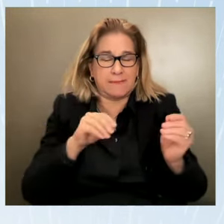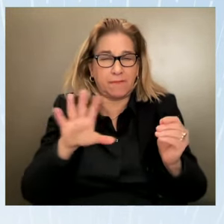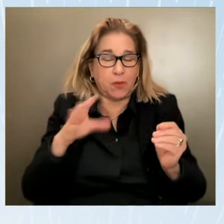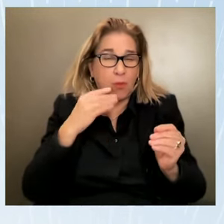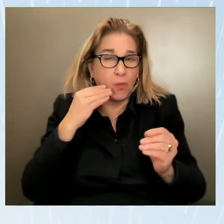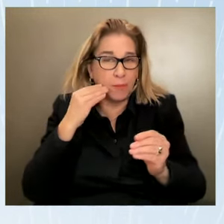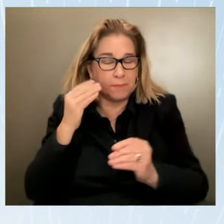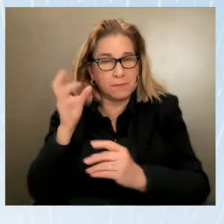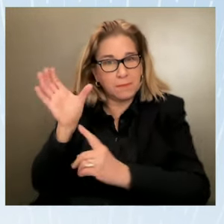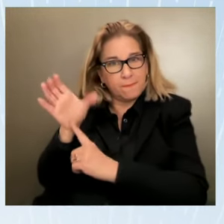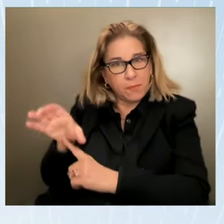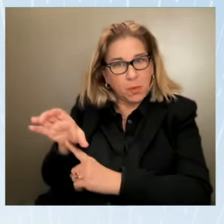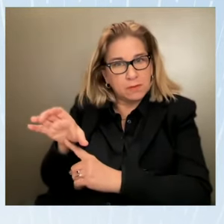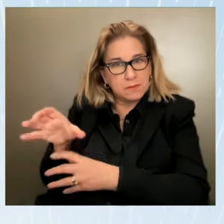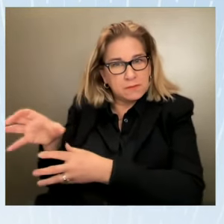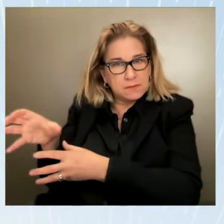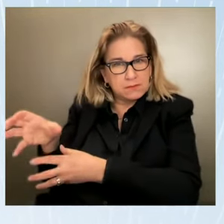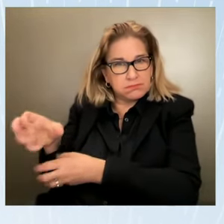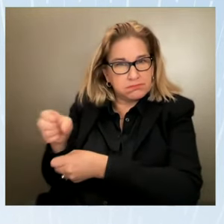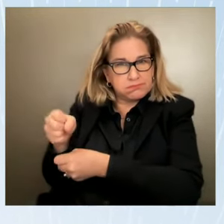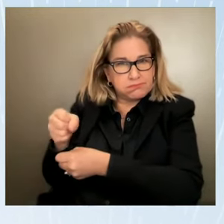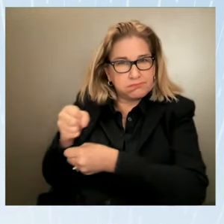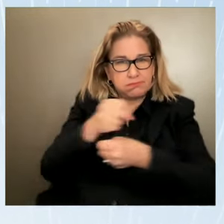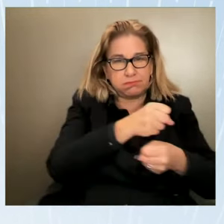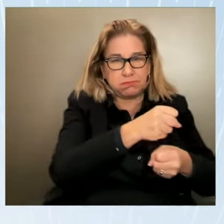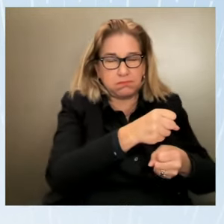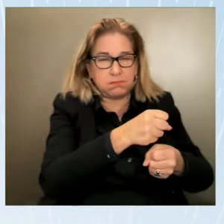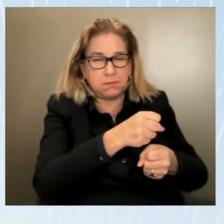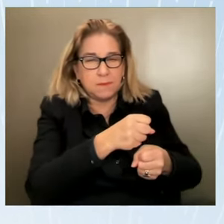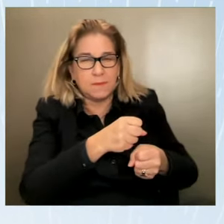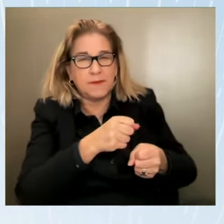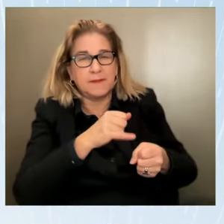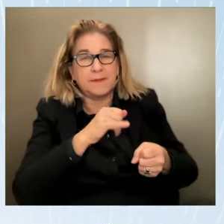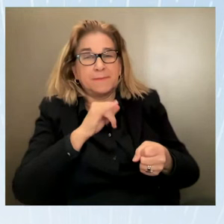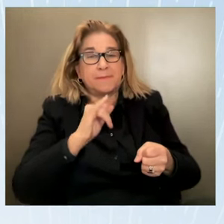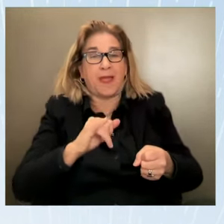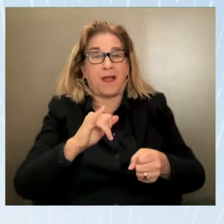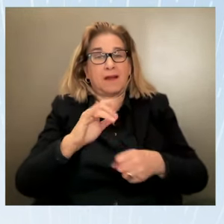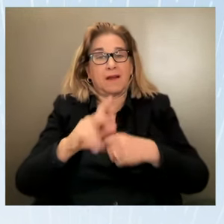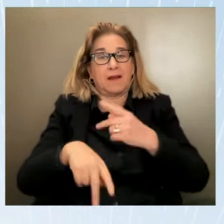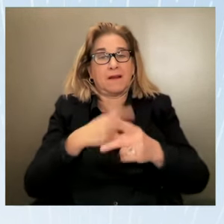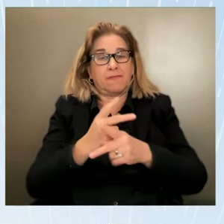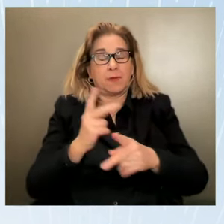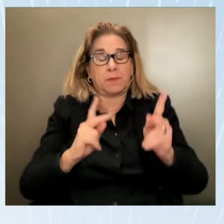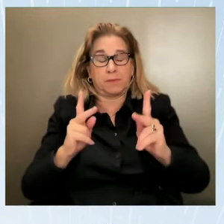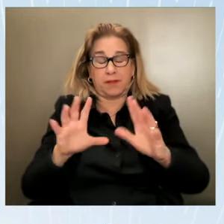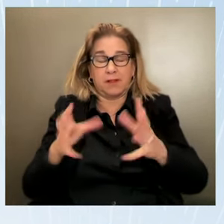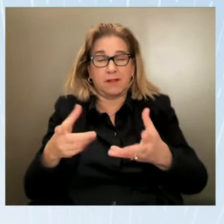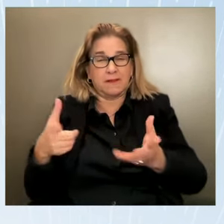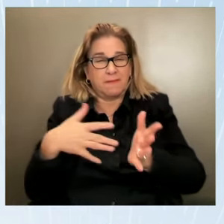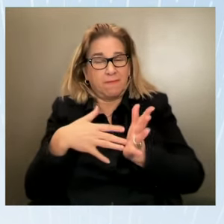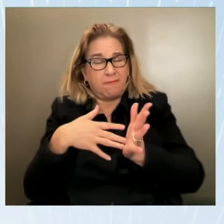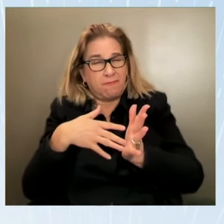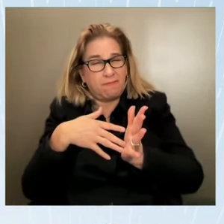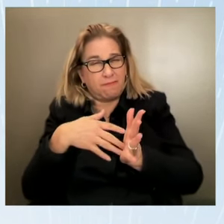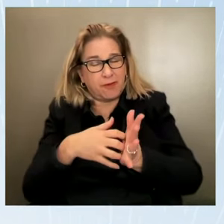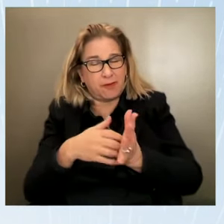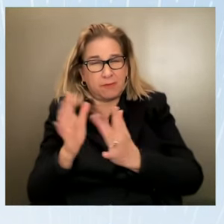is most ripe to be exploited in one way or another. So that vigilance is usually important. Thanks for underscoring